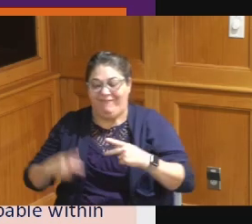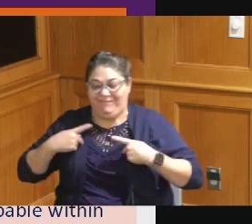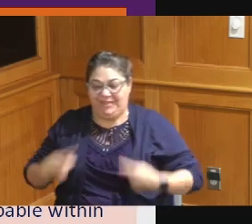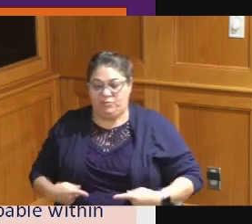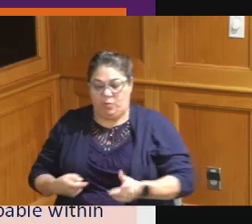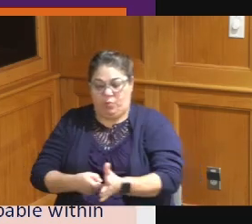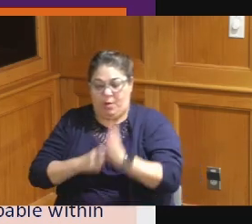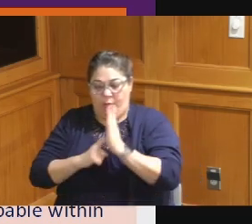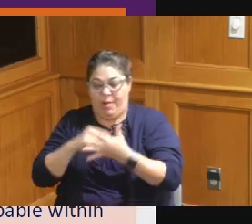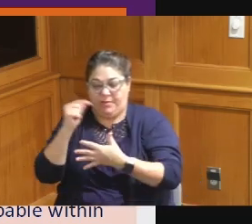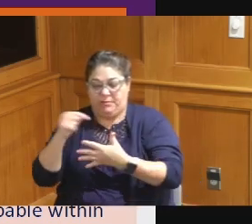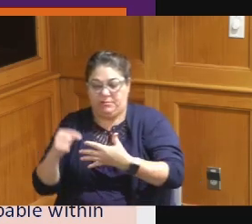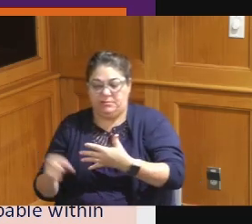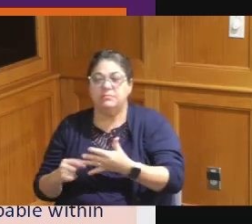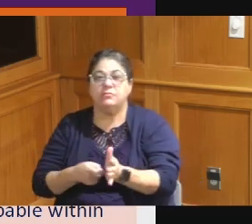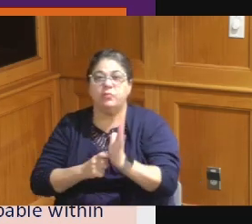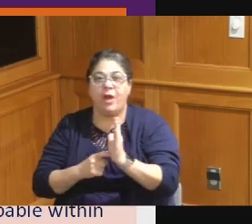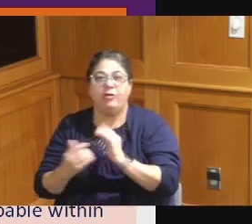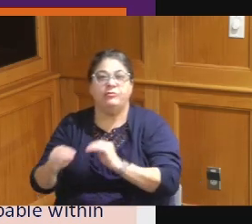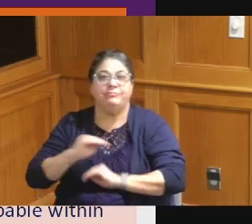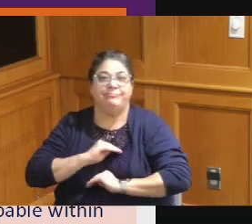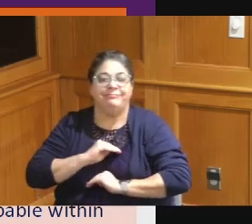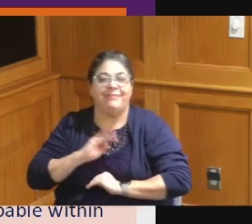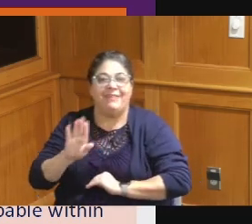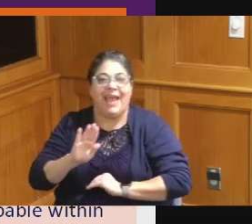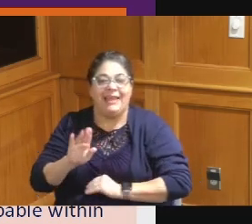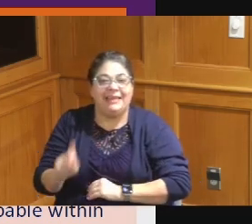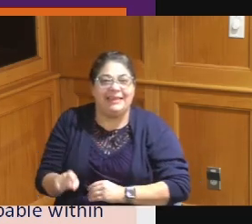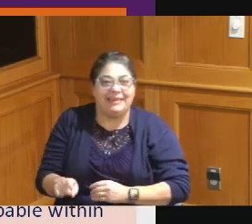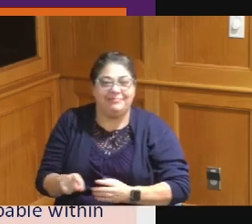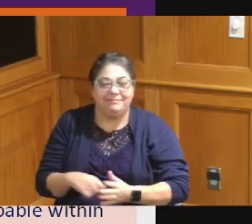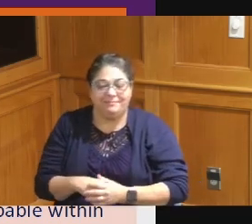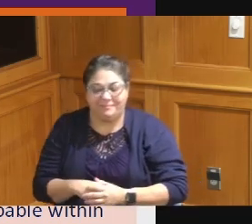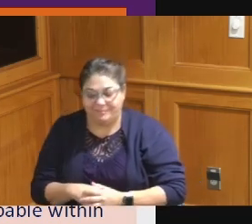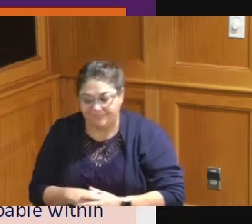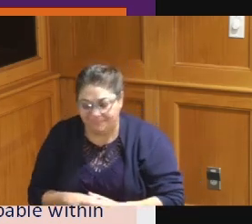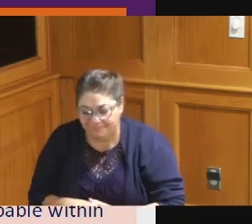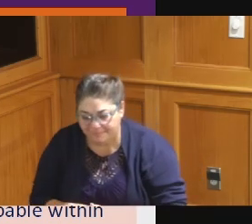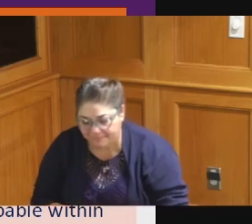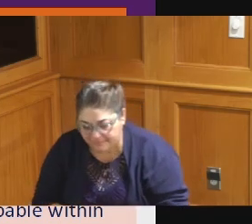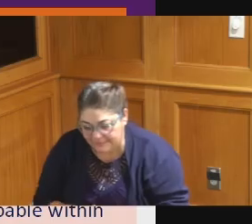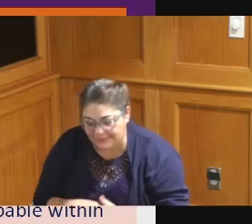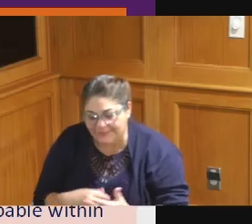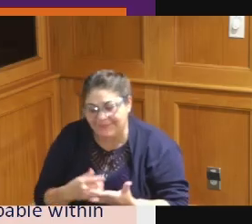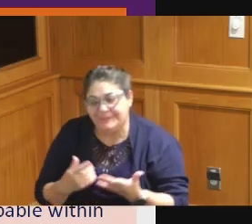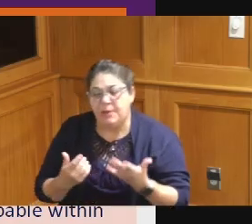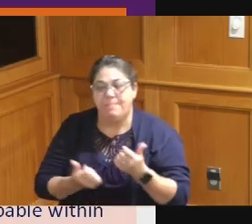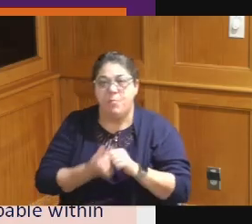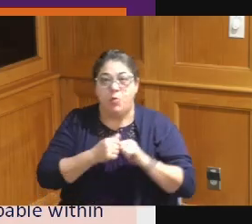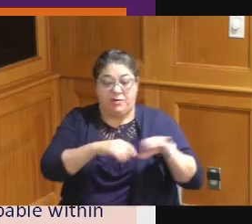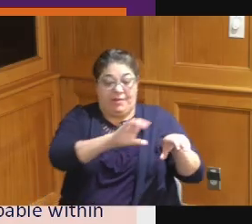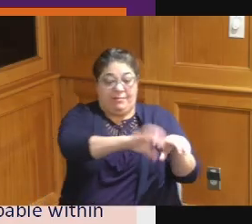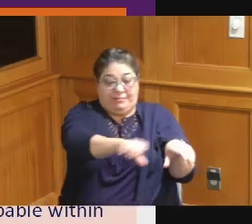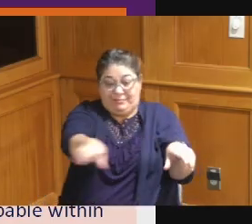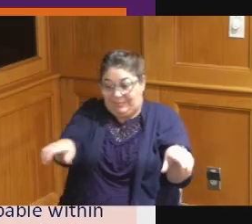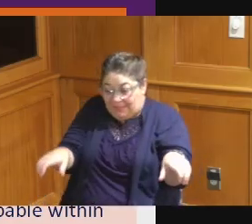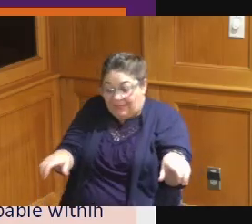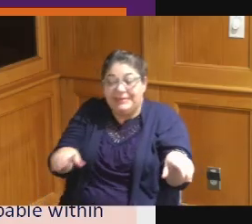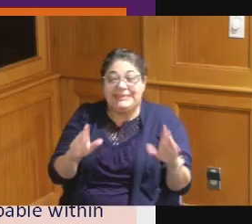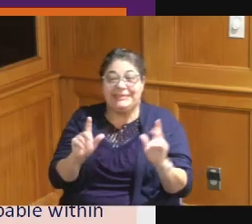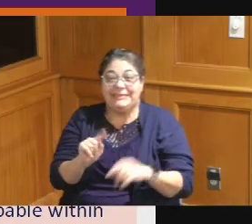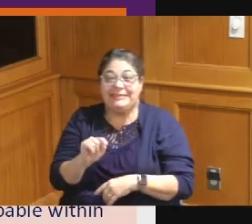has to have. So the most of the cluster of tiny homes idea would be